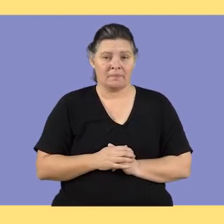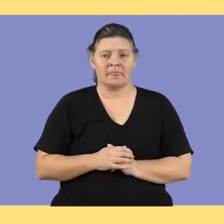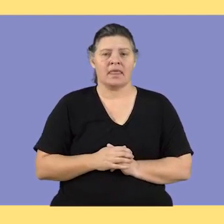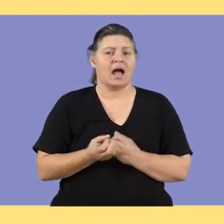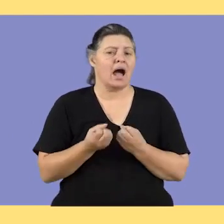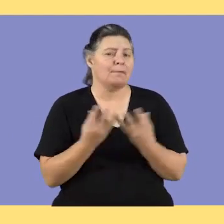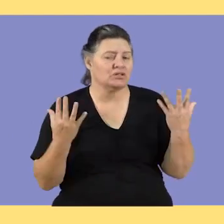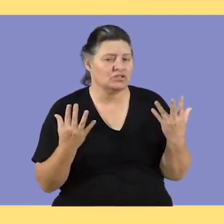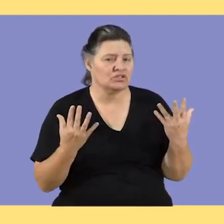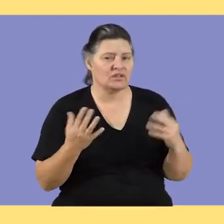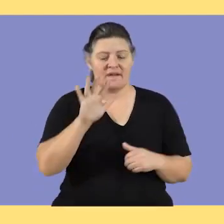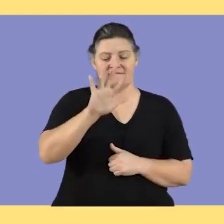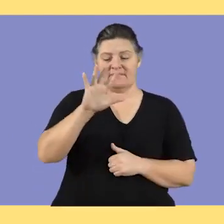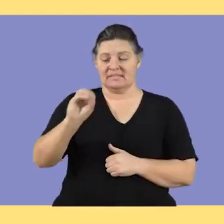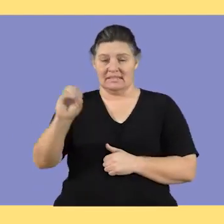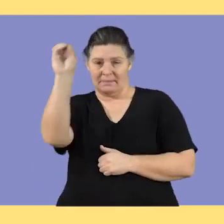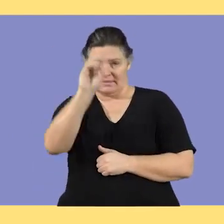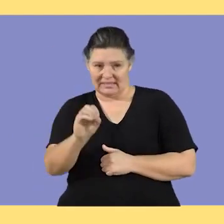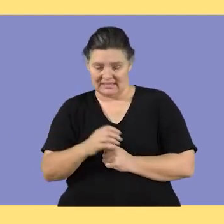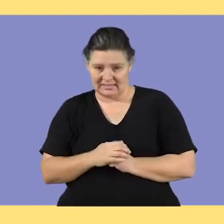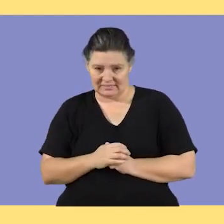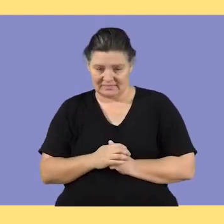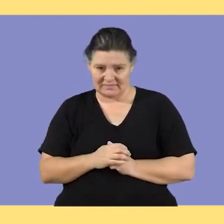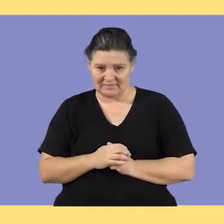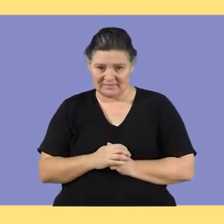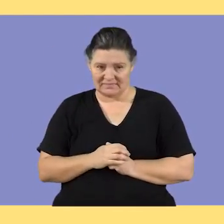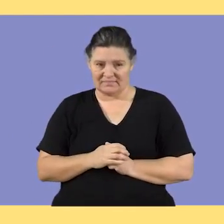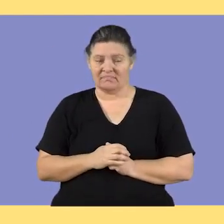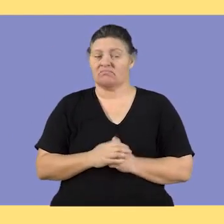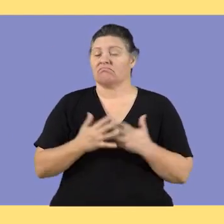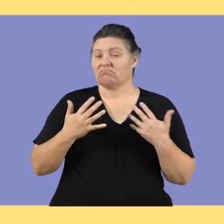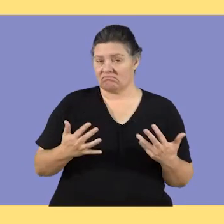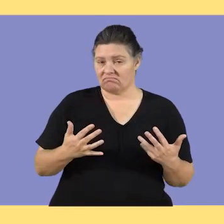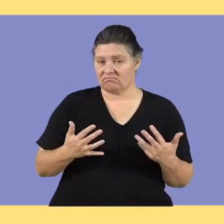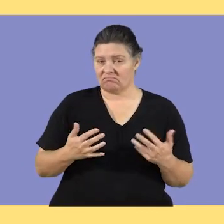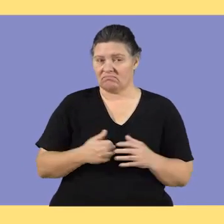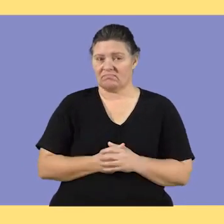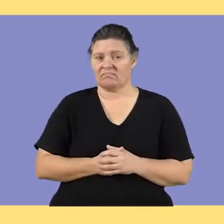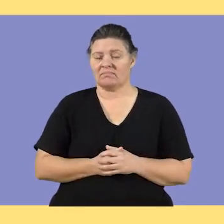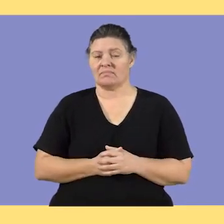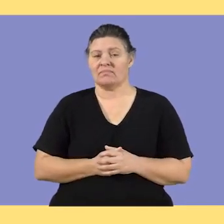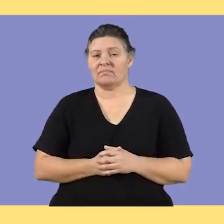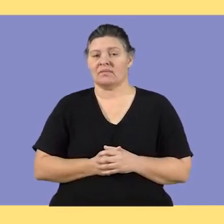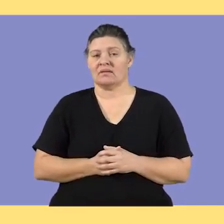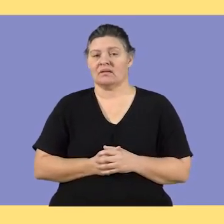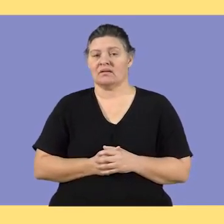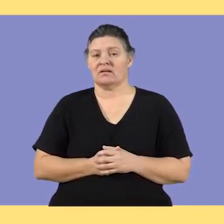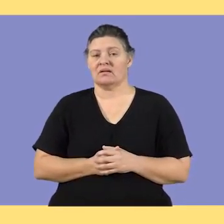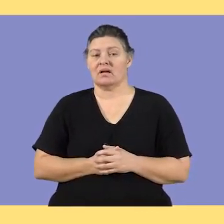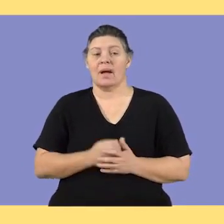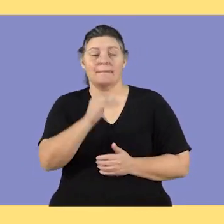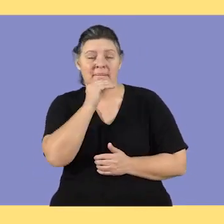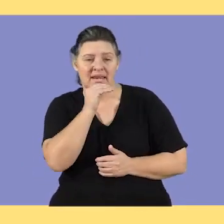in this particular question, how much was it? 50. Thank you so much. Okay, so remember it's